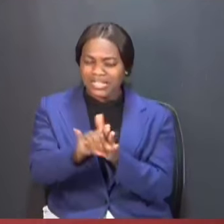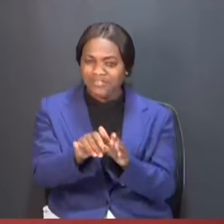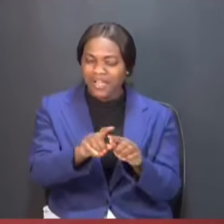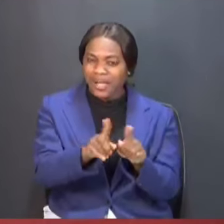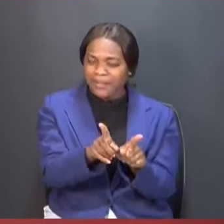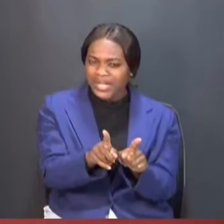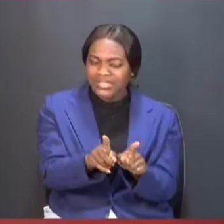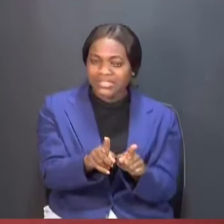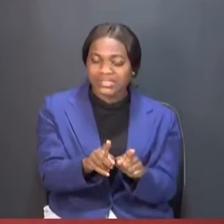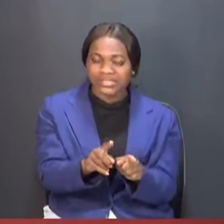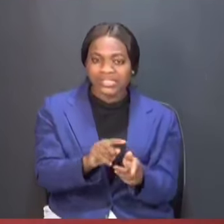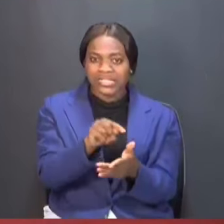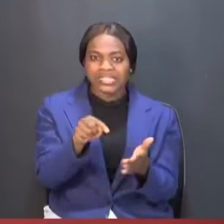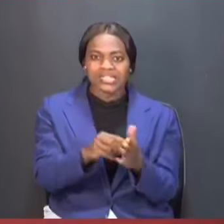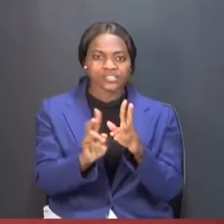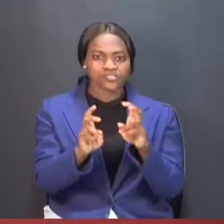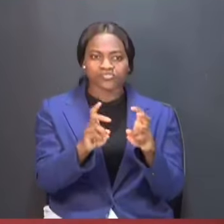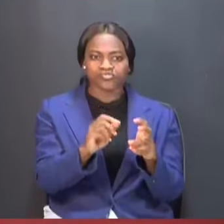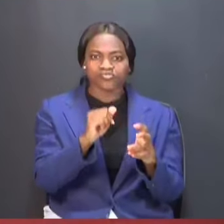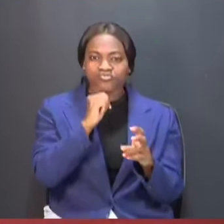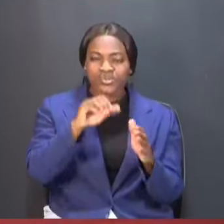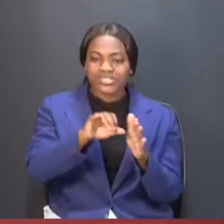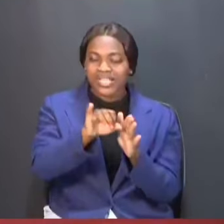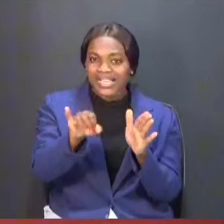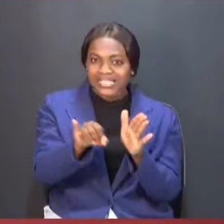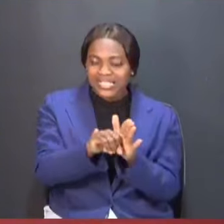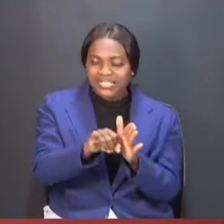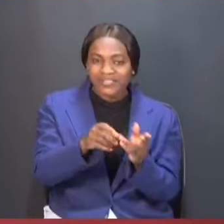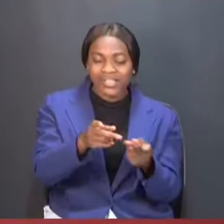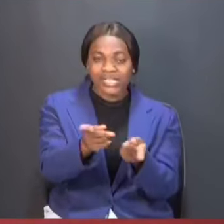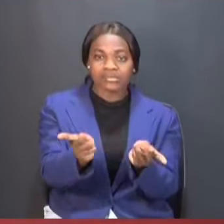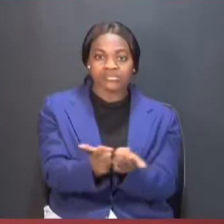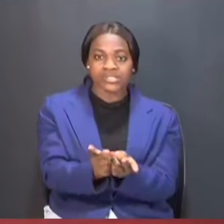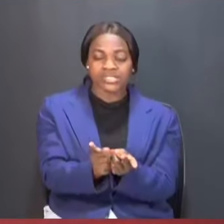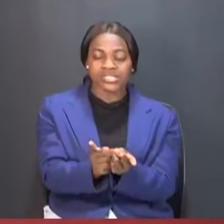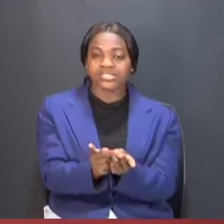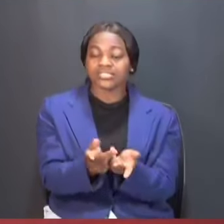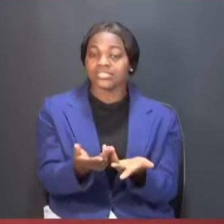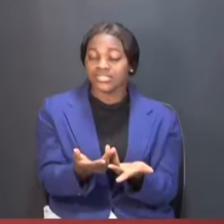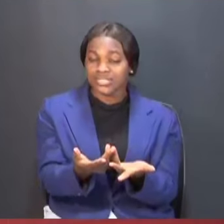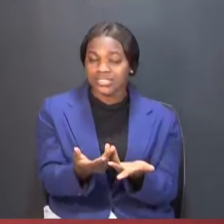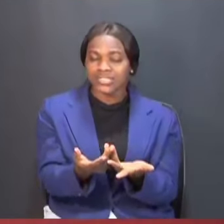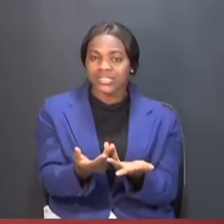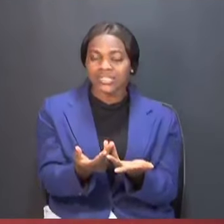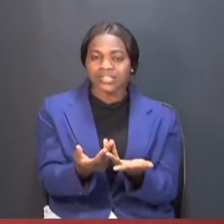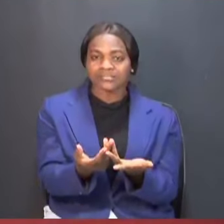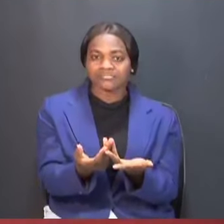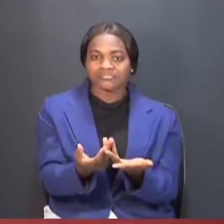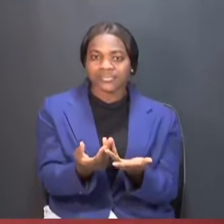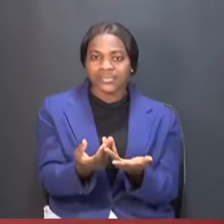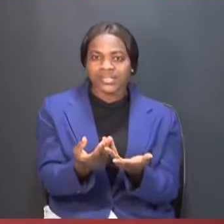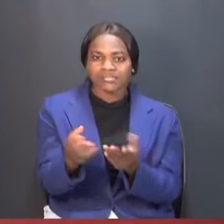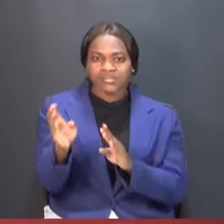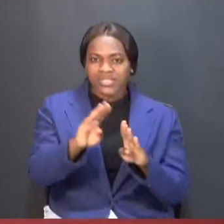the place where the act occurred, but on its effect.